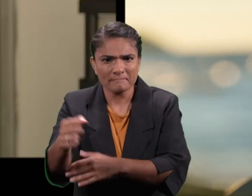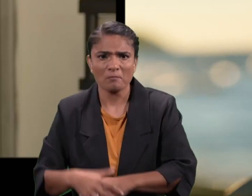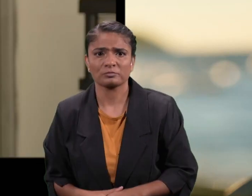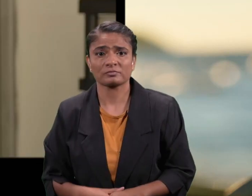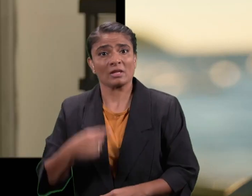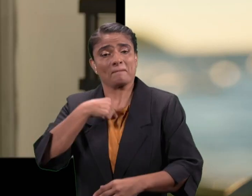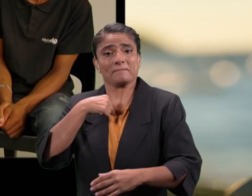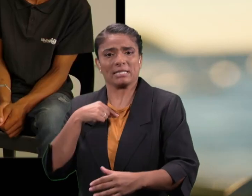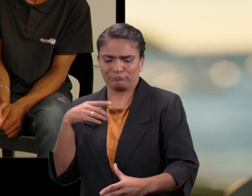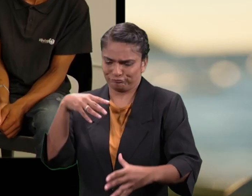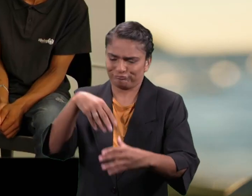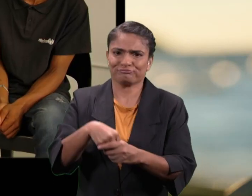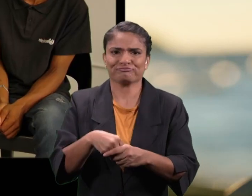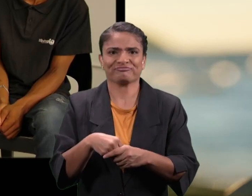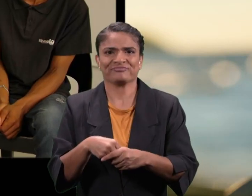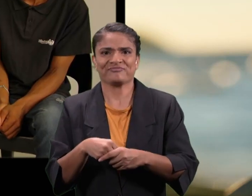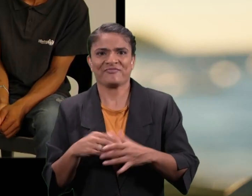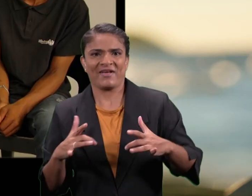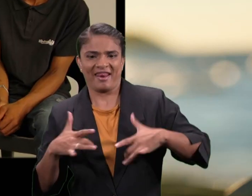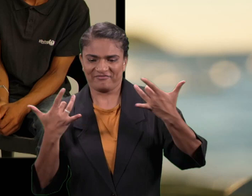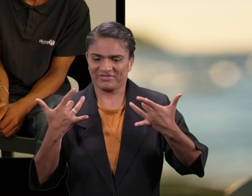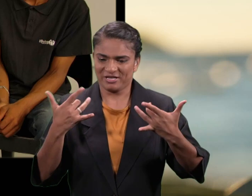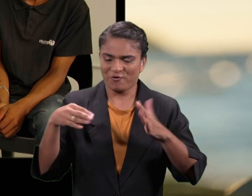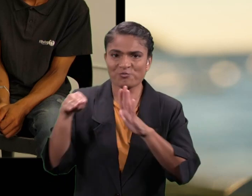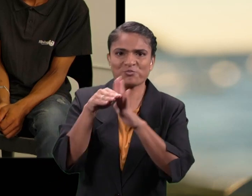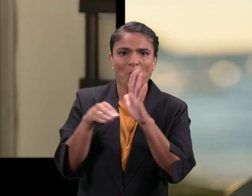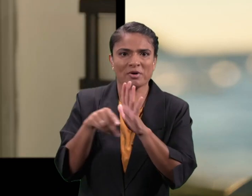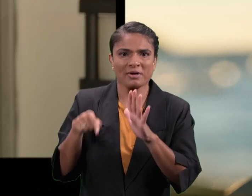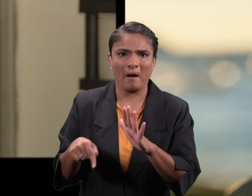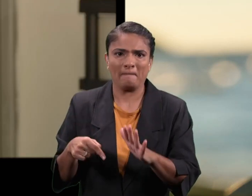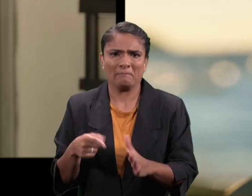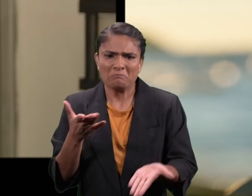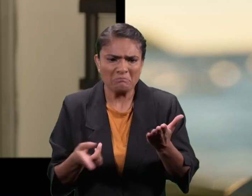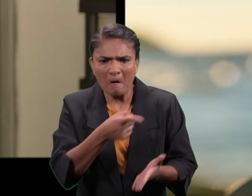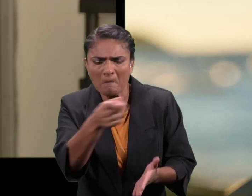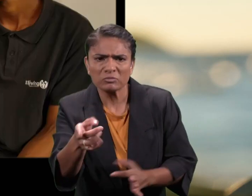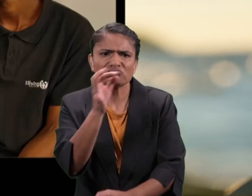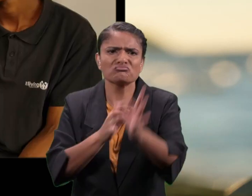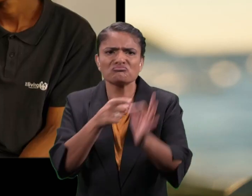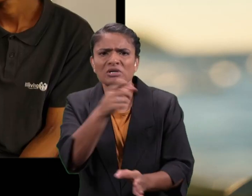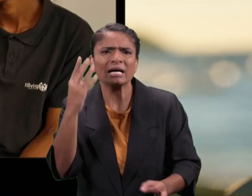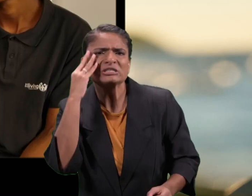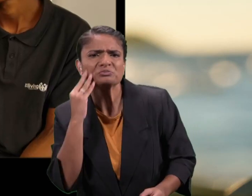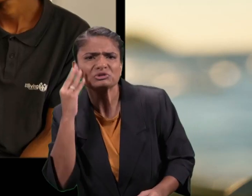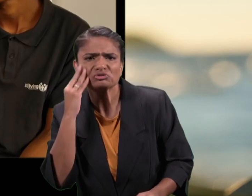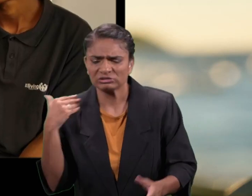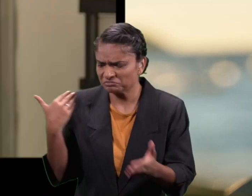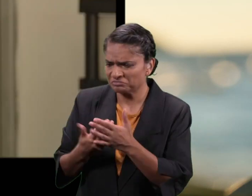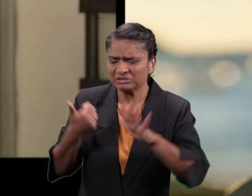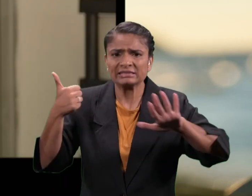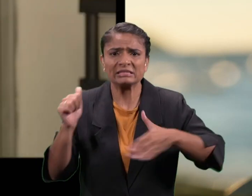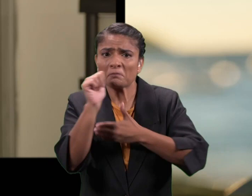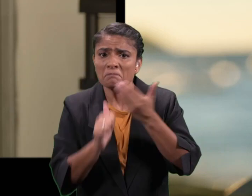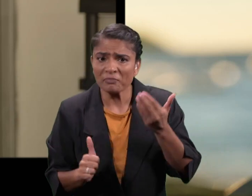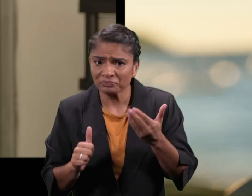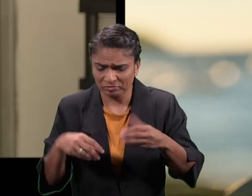of the Living Link program for 1 year, maybe you can share a little bit about how you've experienced the